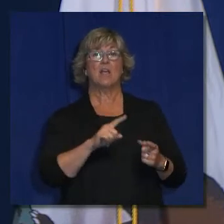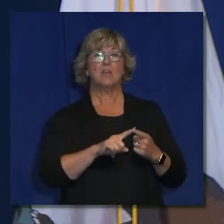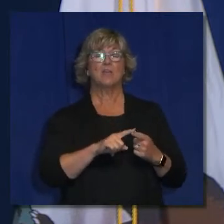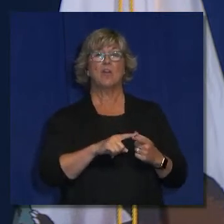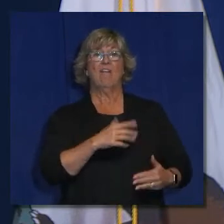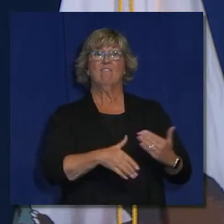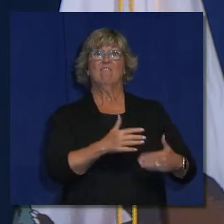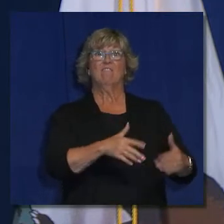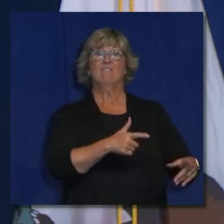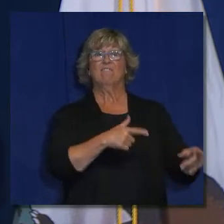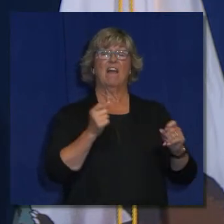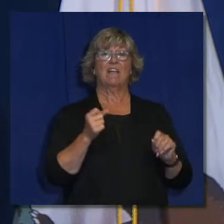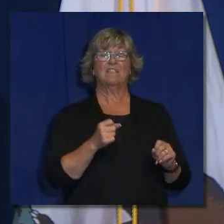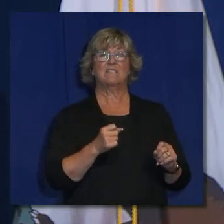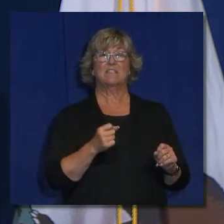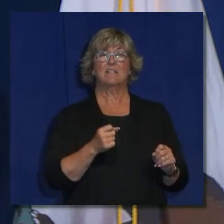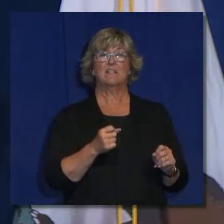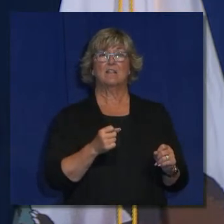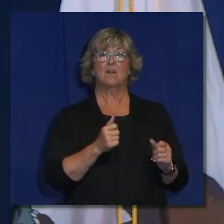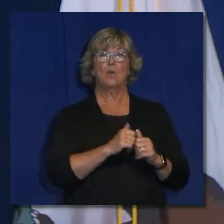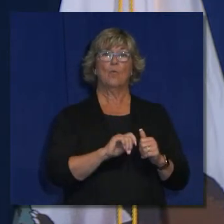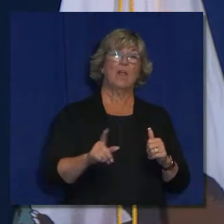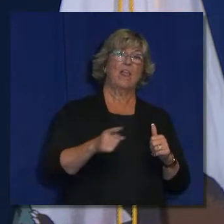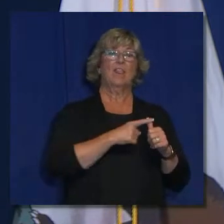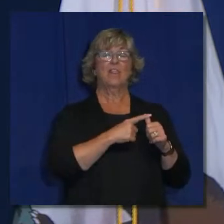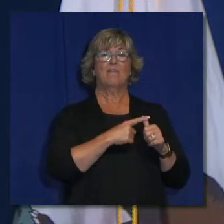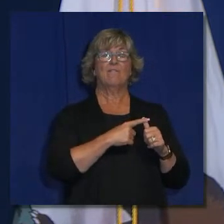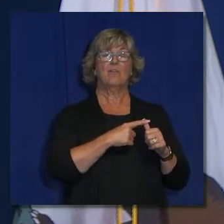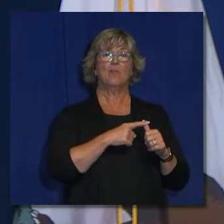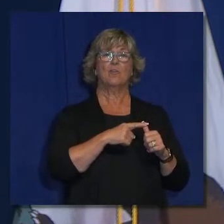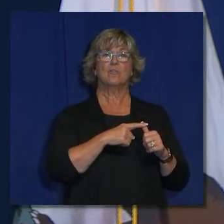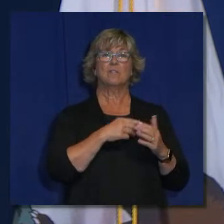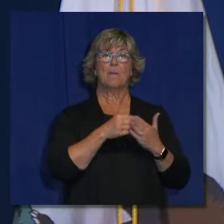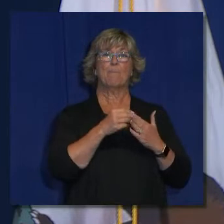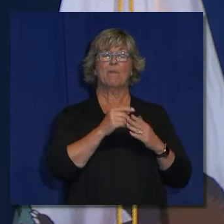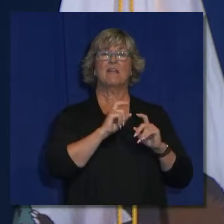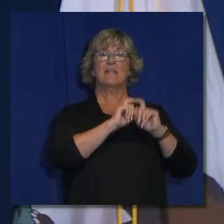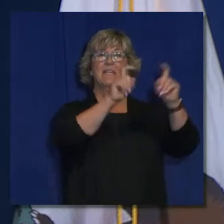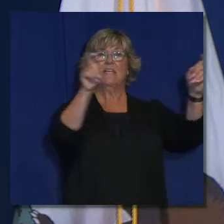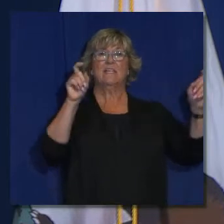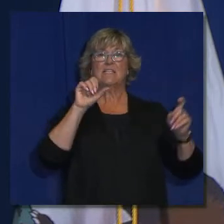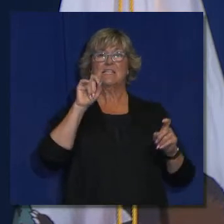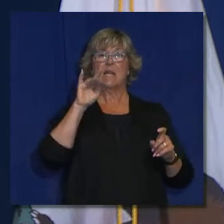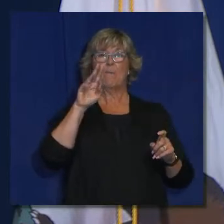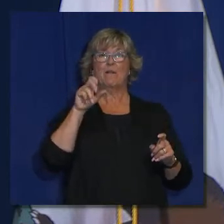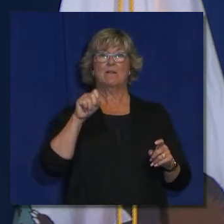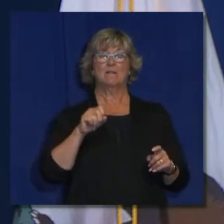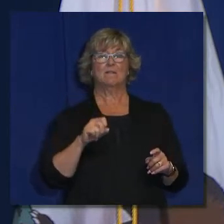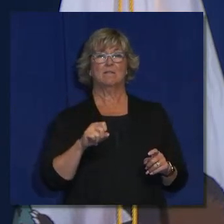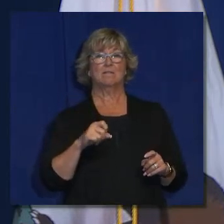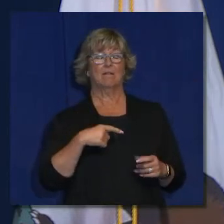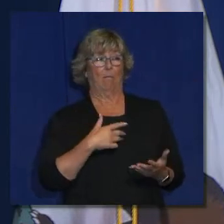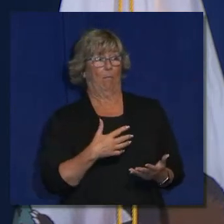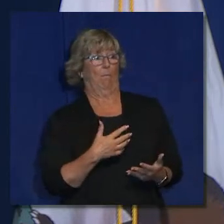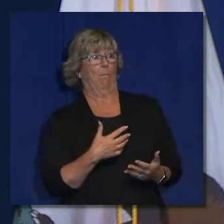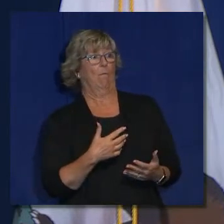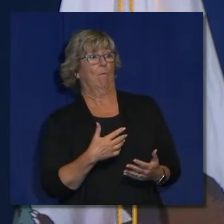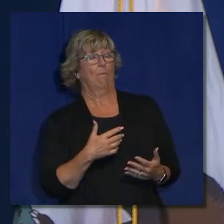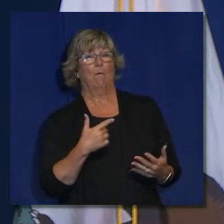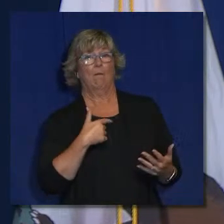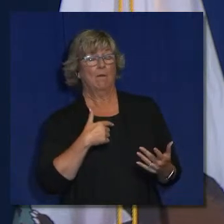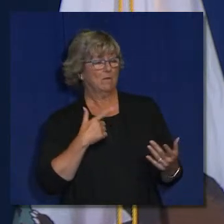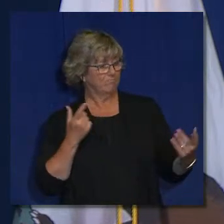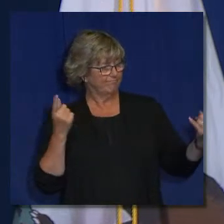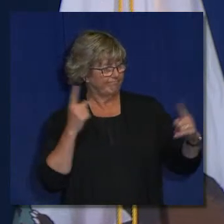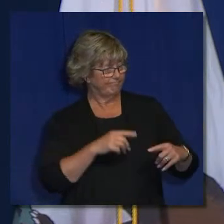as fast as we did with the original Golden State stimulus. We said, well, that's unfortunate. We came back together